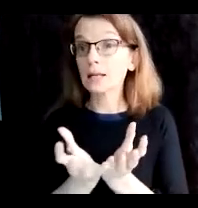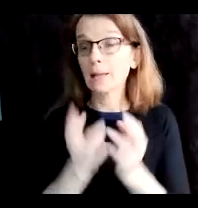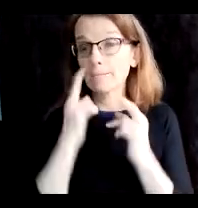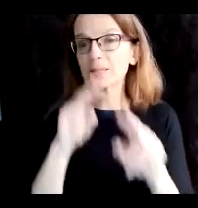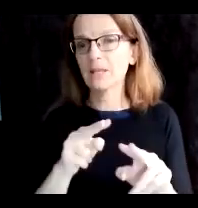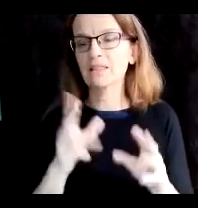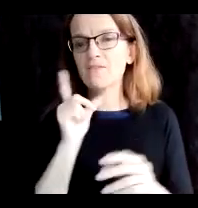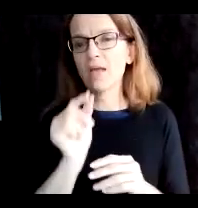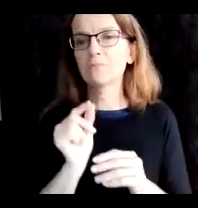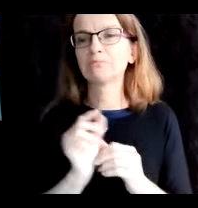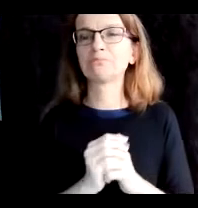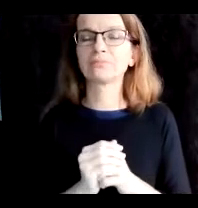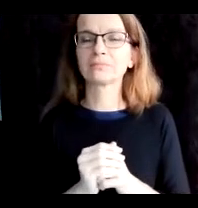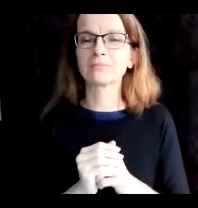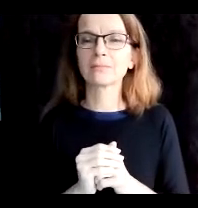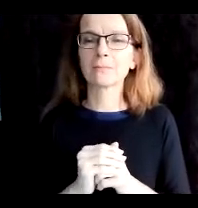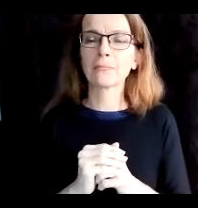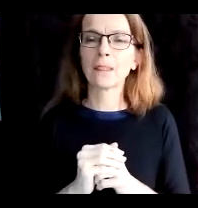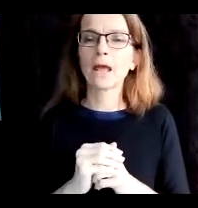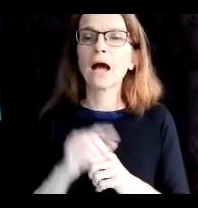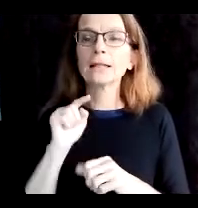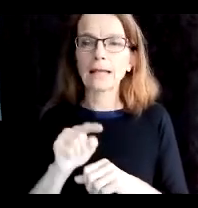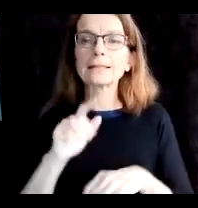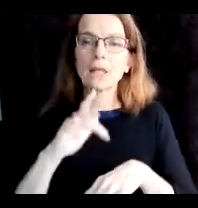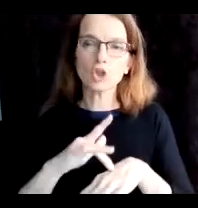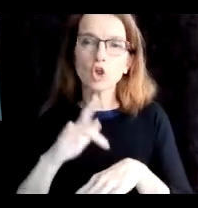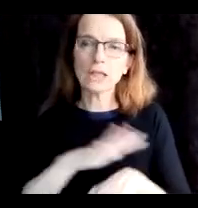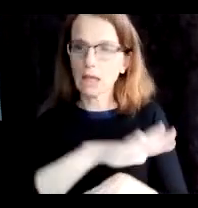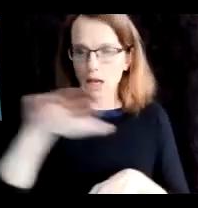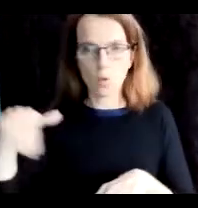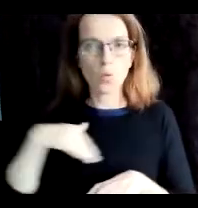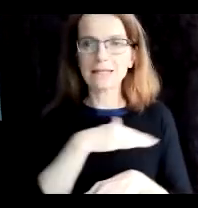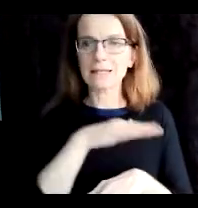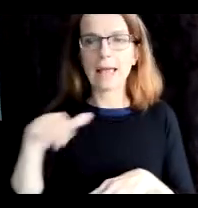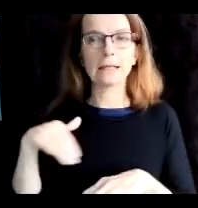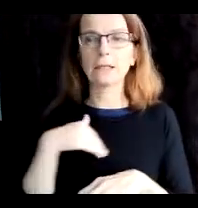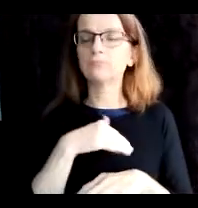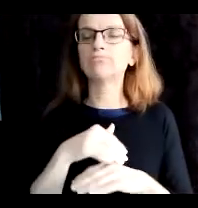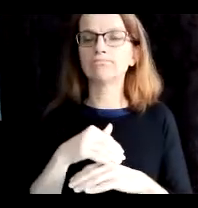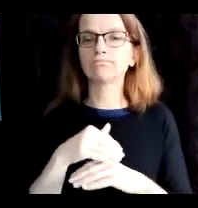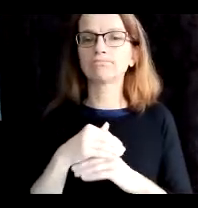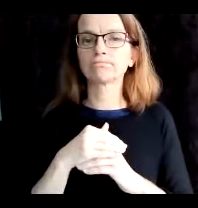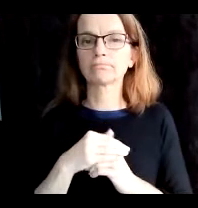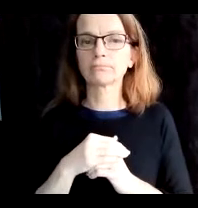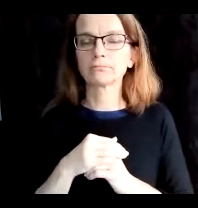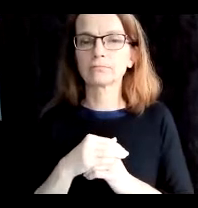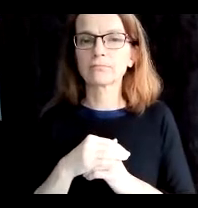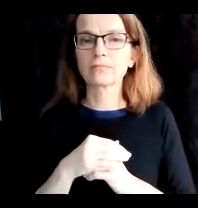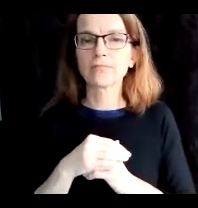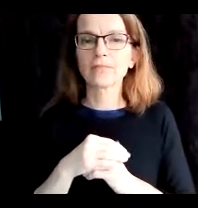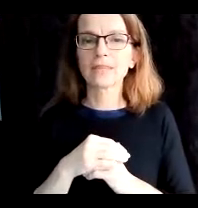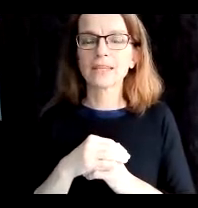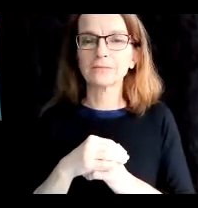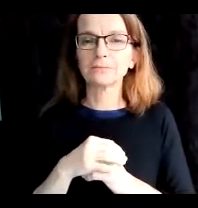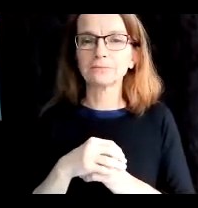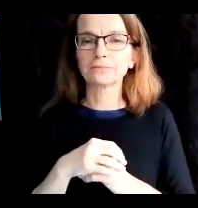my presentation. So sometimes we talk about global citizenship as a new idea, but as a matter of fact,